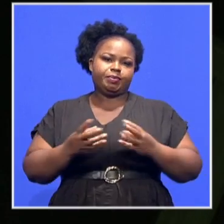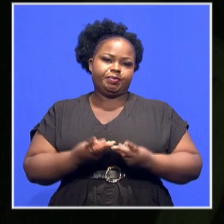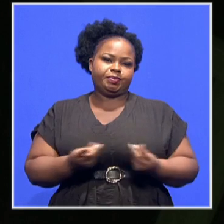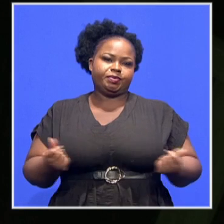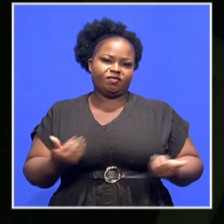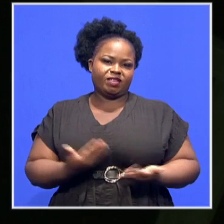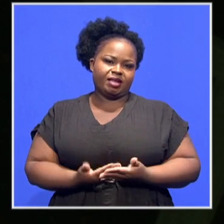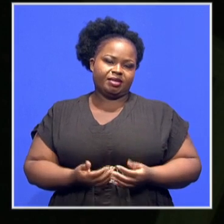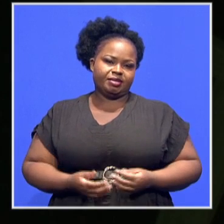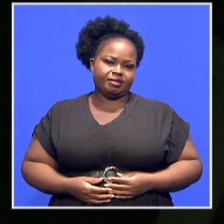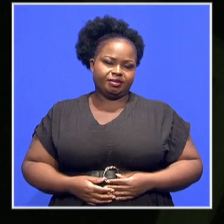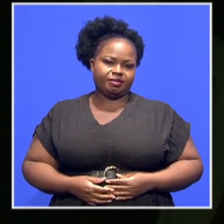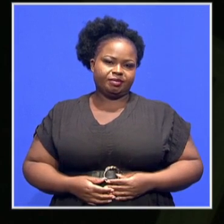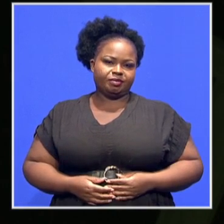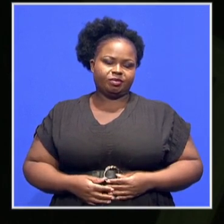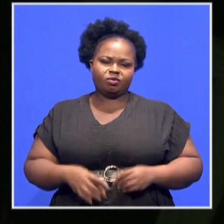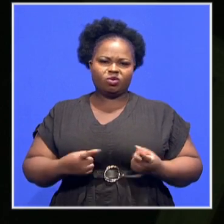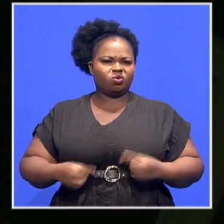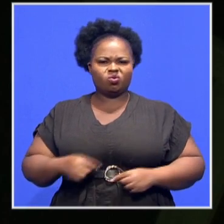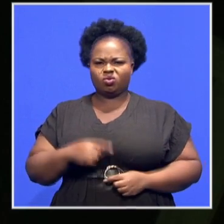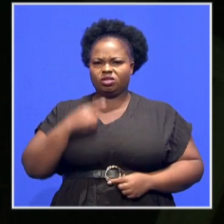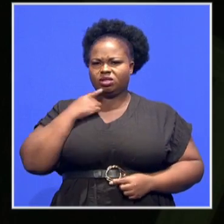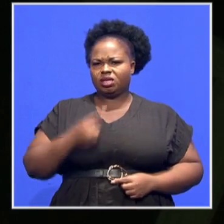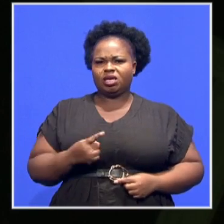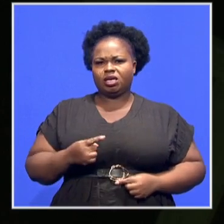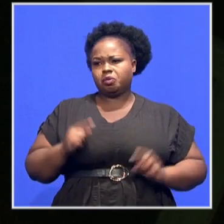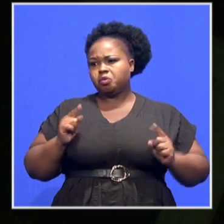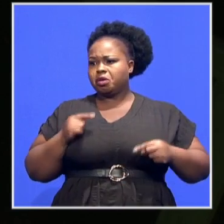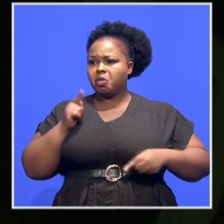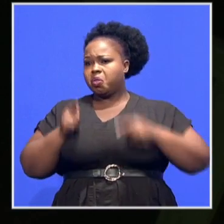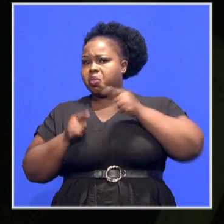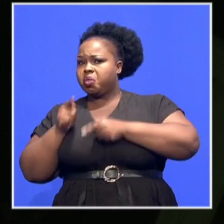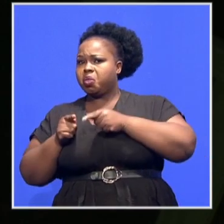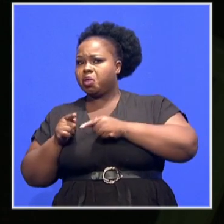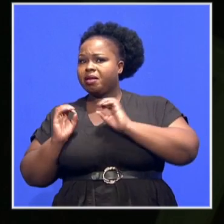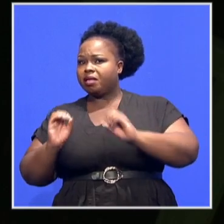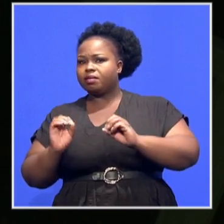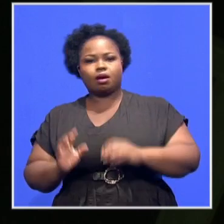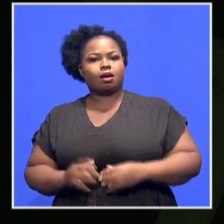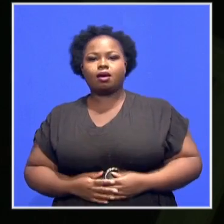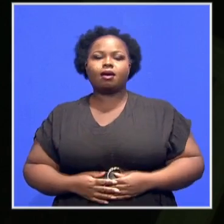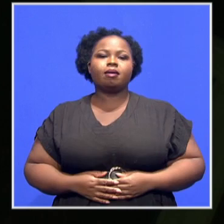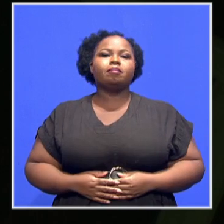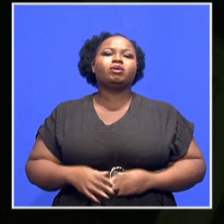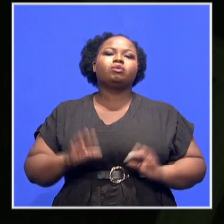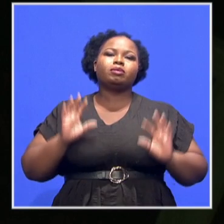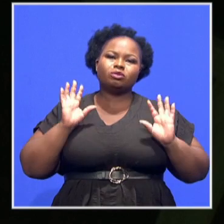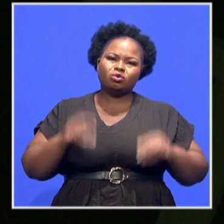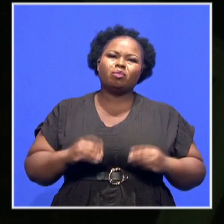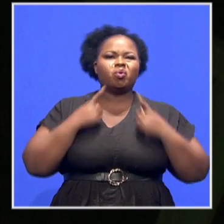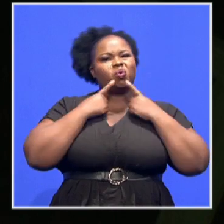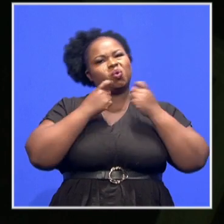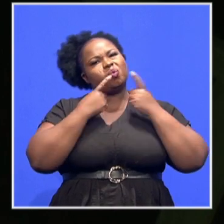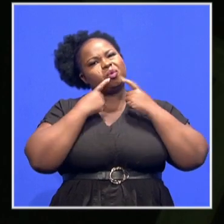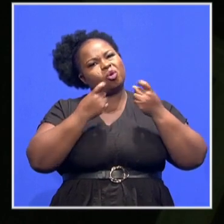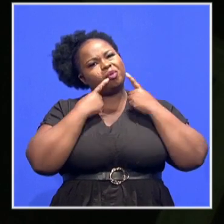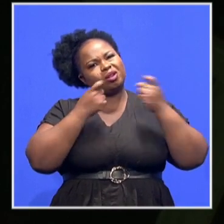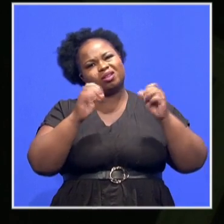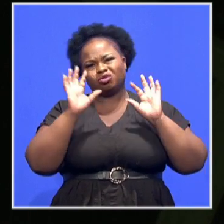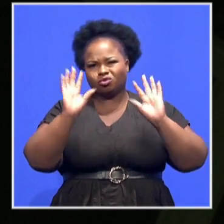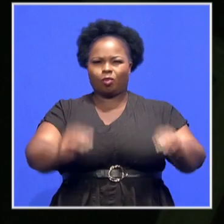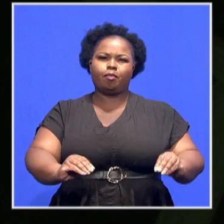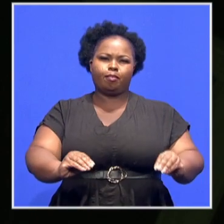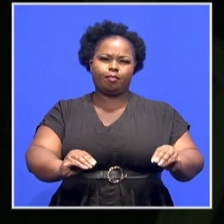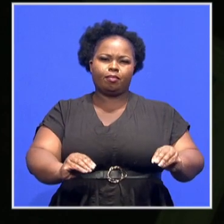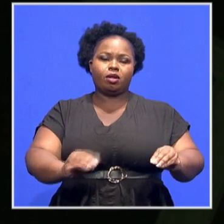not saying you should not be critical, but we are saying stop moaning. We're saying to